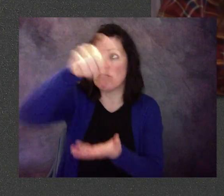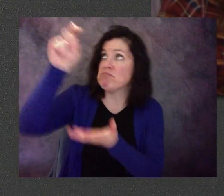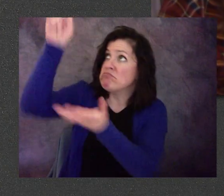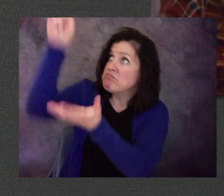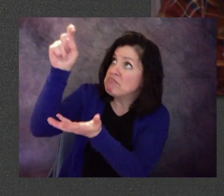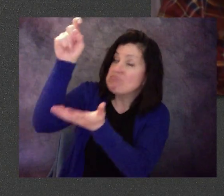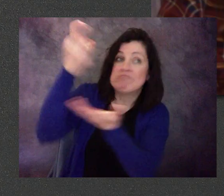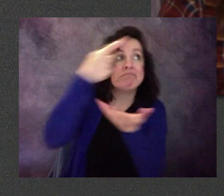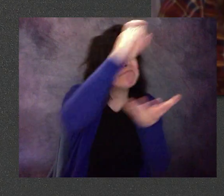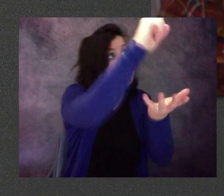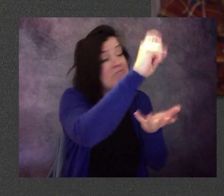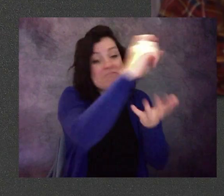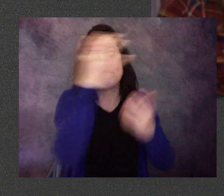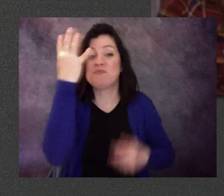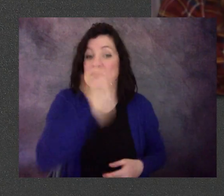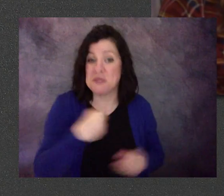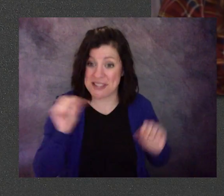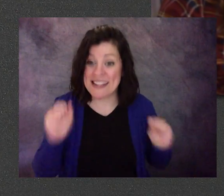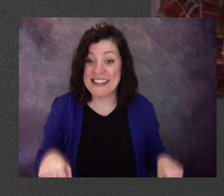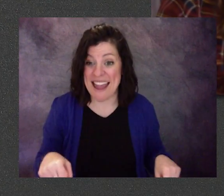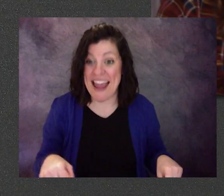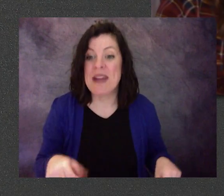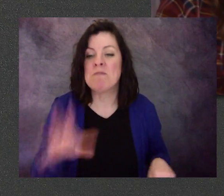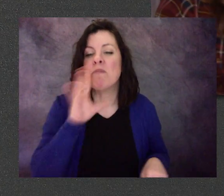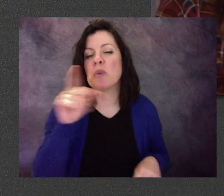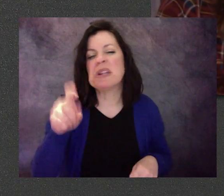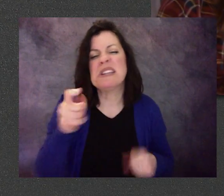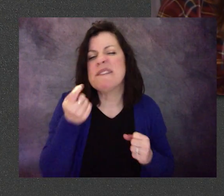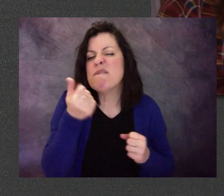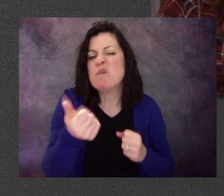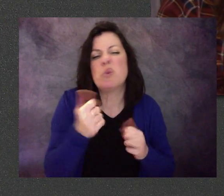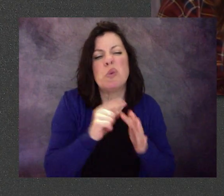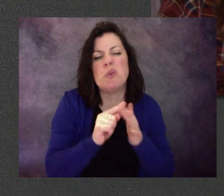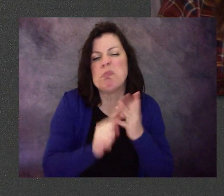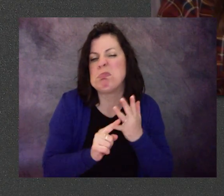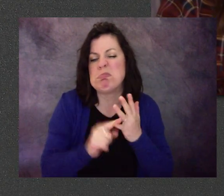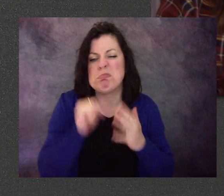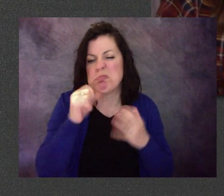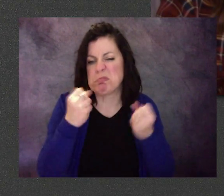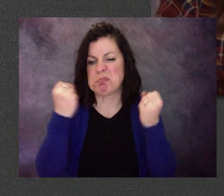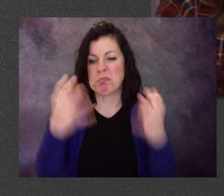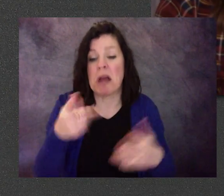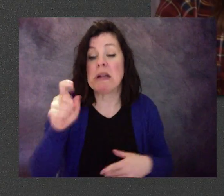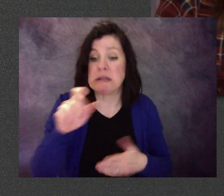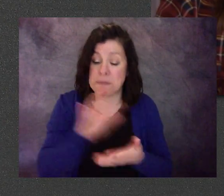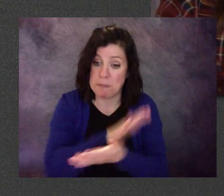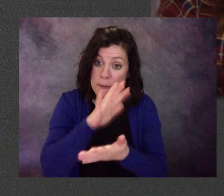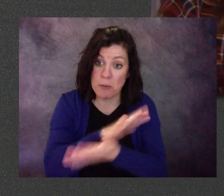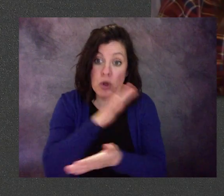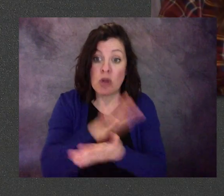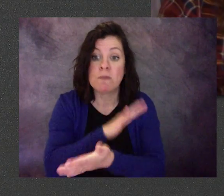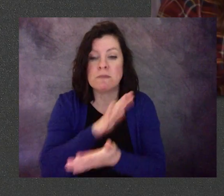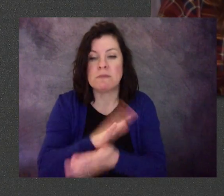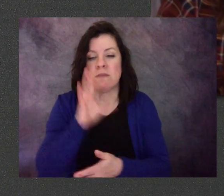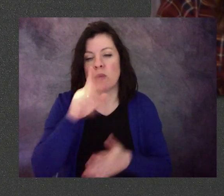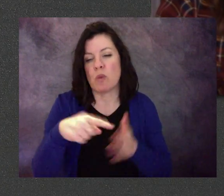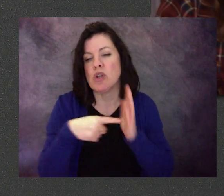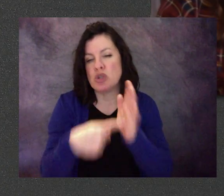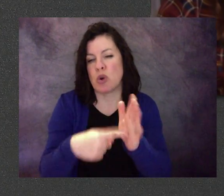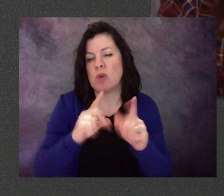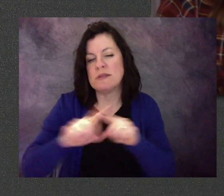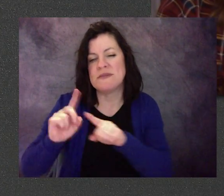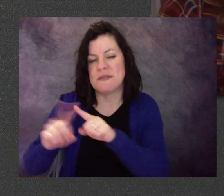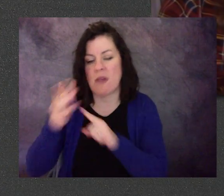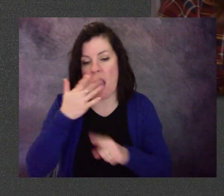something in your house. You're only going to need a couple items today. You are going to need some paper, I'm going to show you the colors. We're going to need